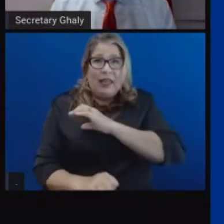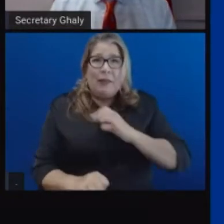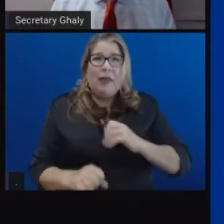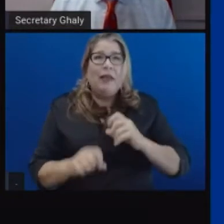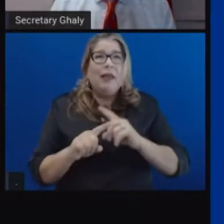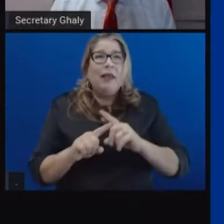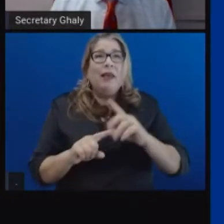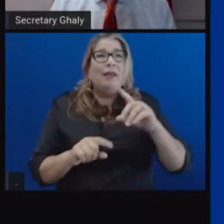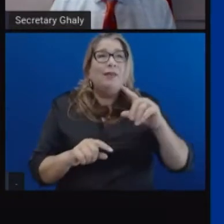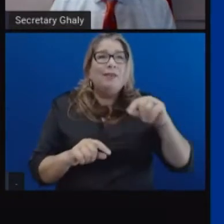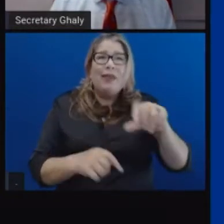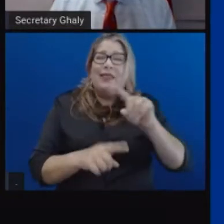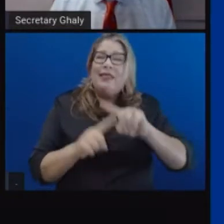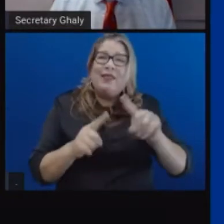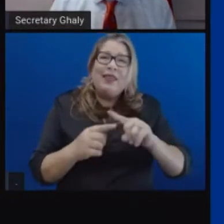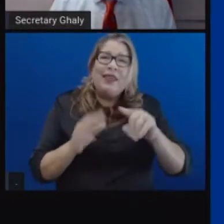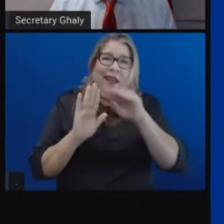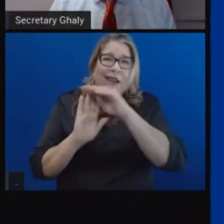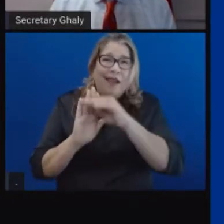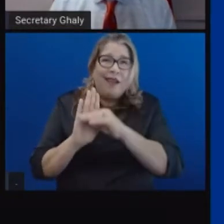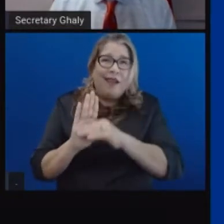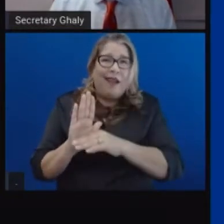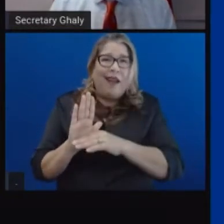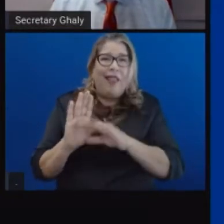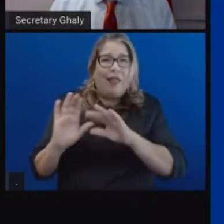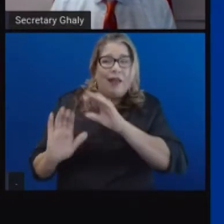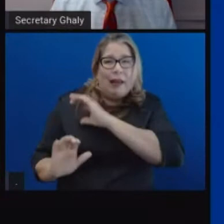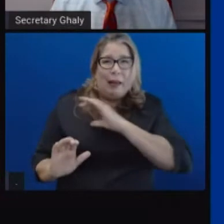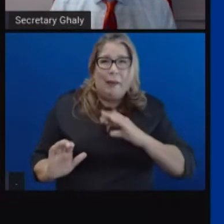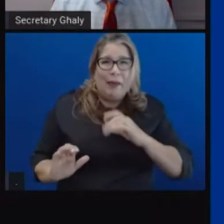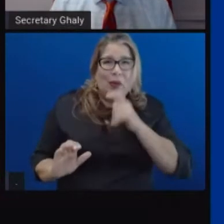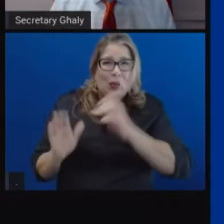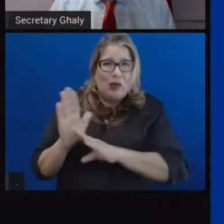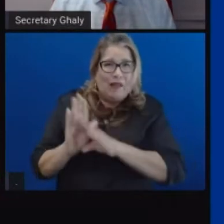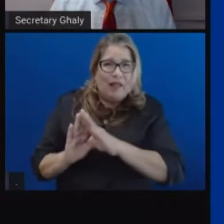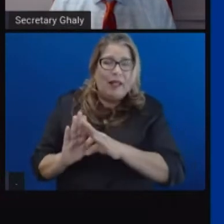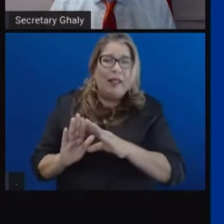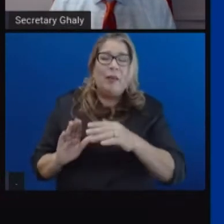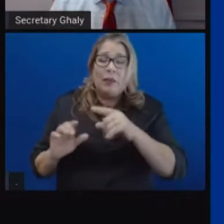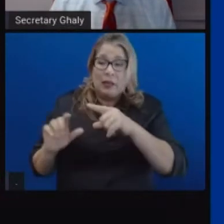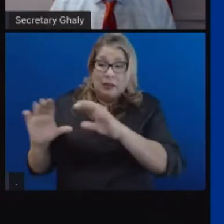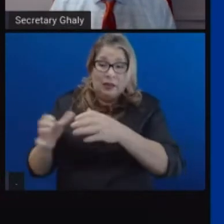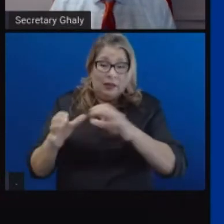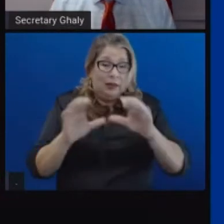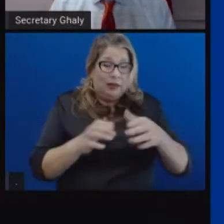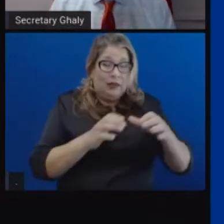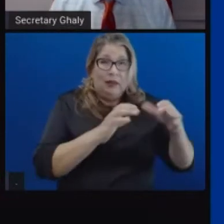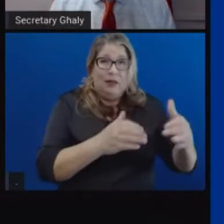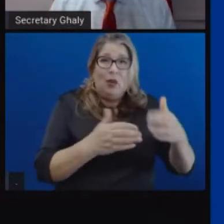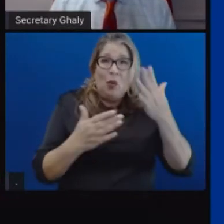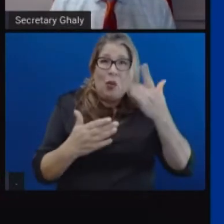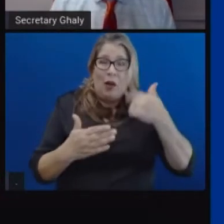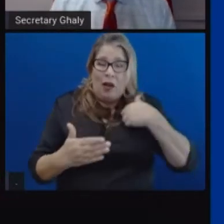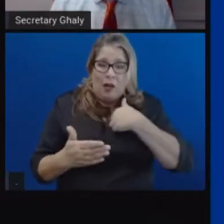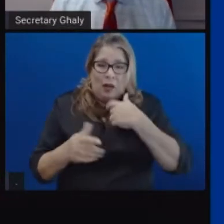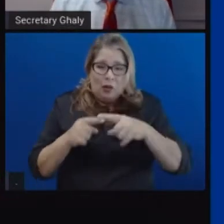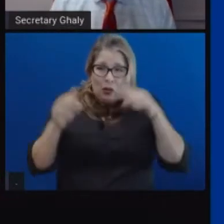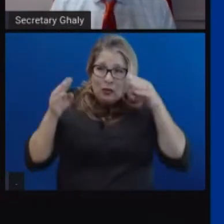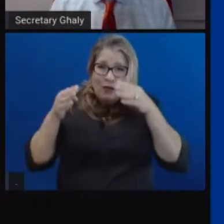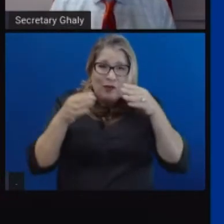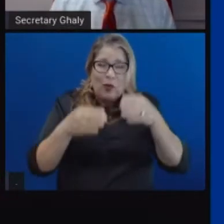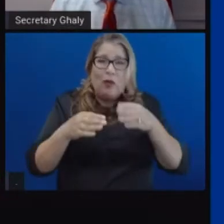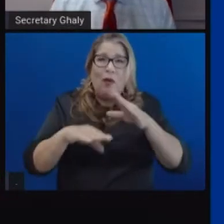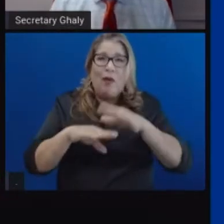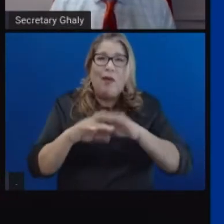that California could create a structure that allowed us to be focused on vaccinating those first who had the most